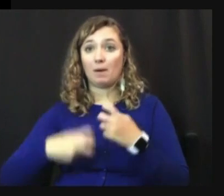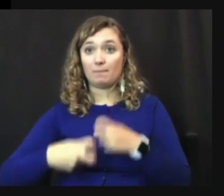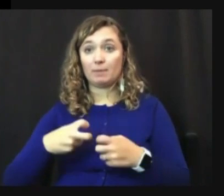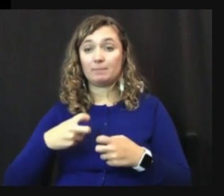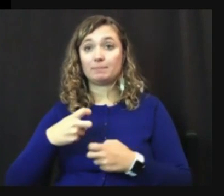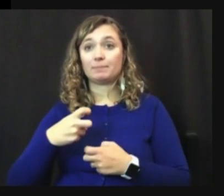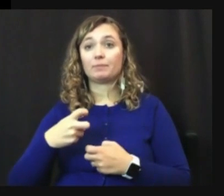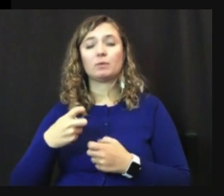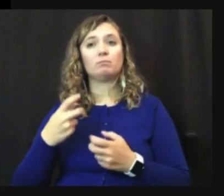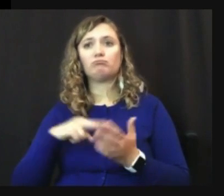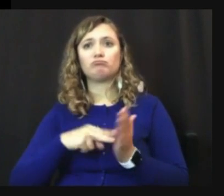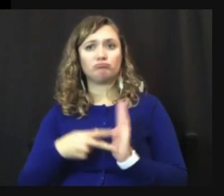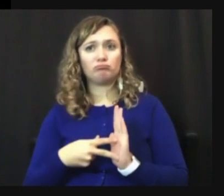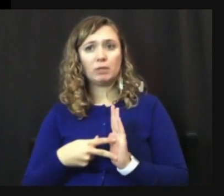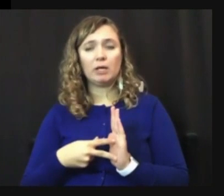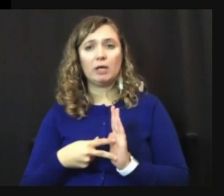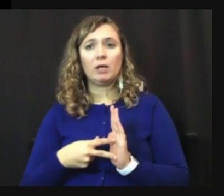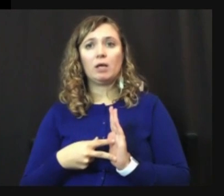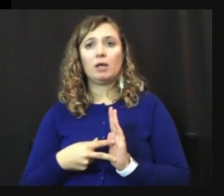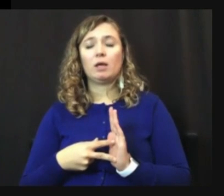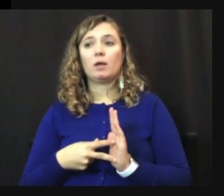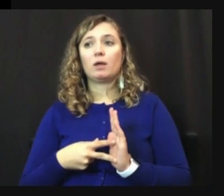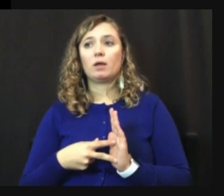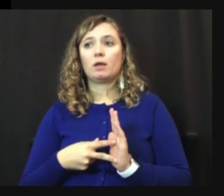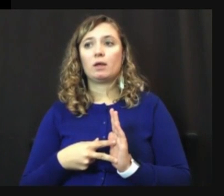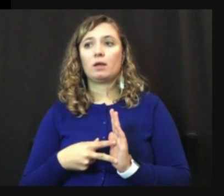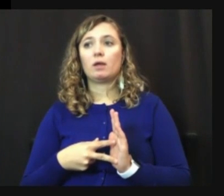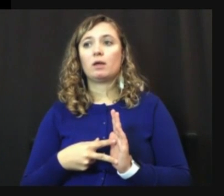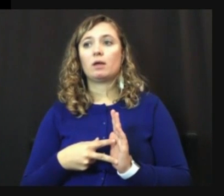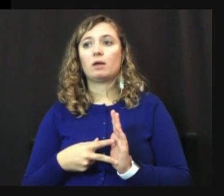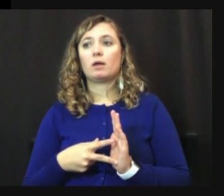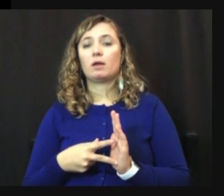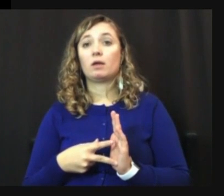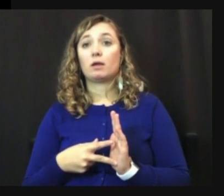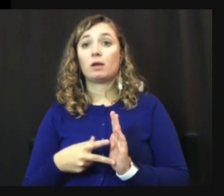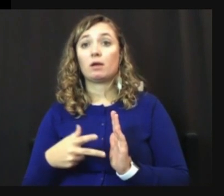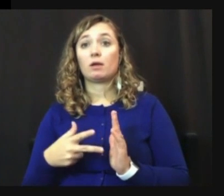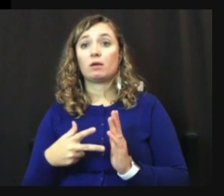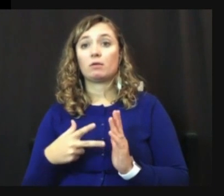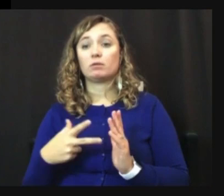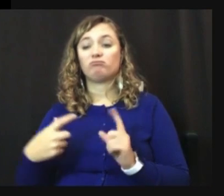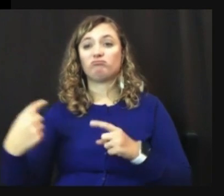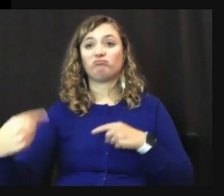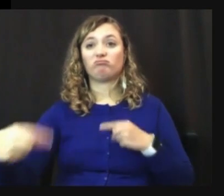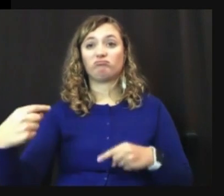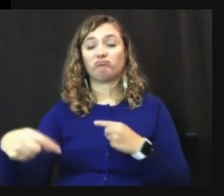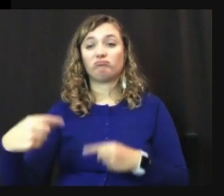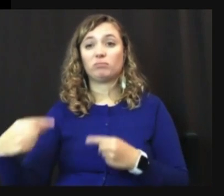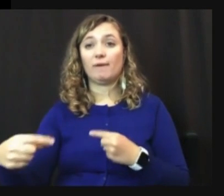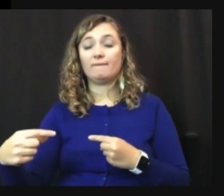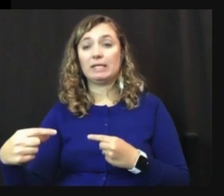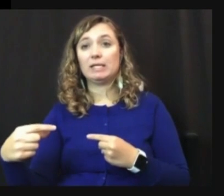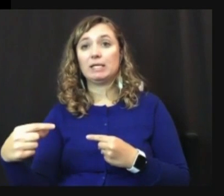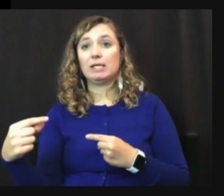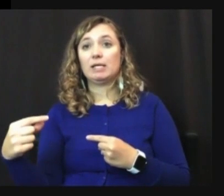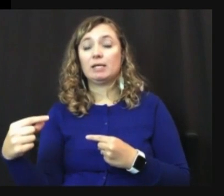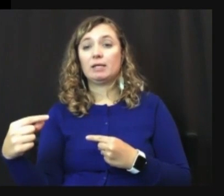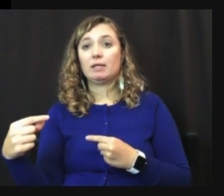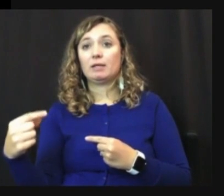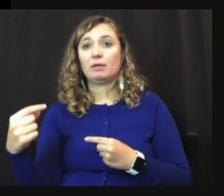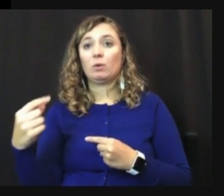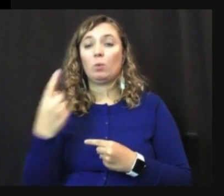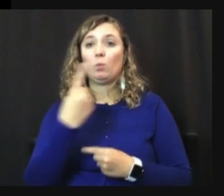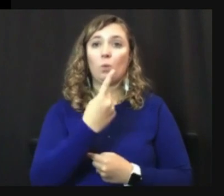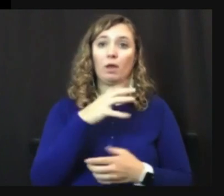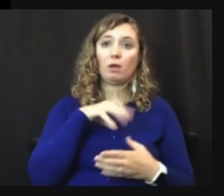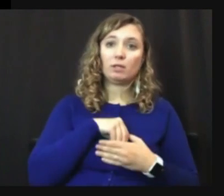that conflict within two people in an interaction, if one is autistic and one